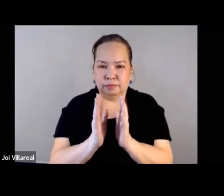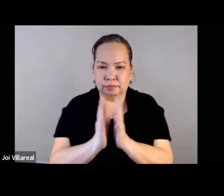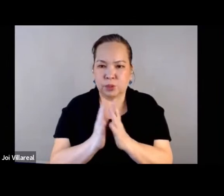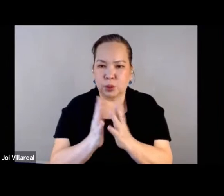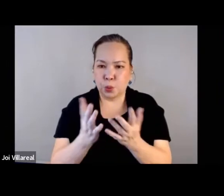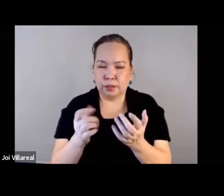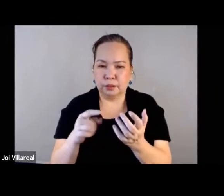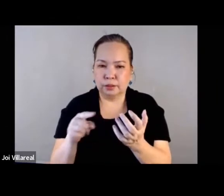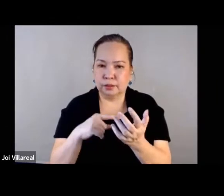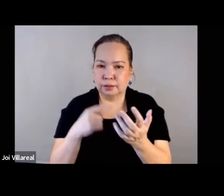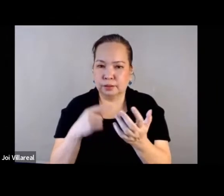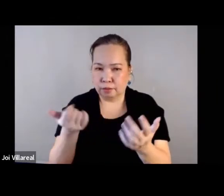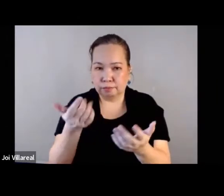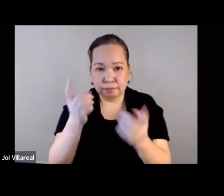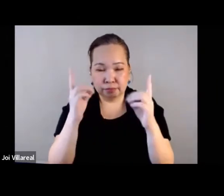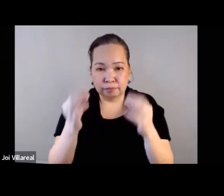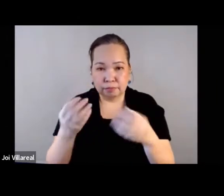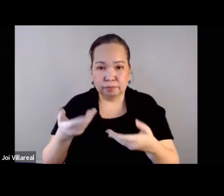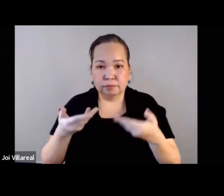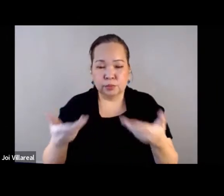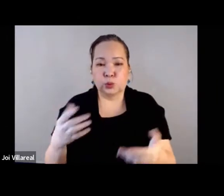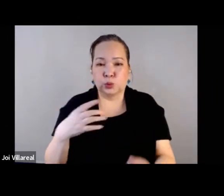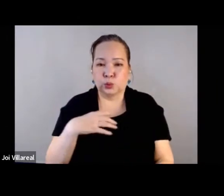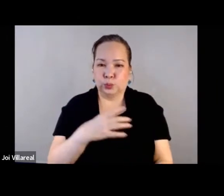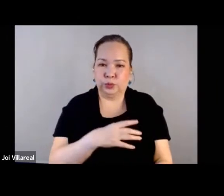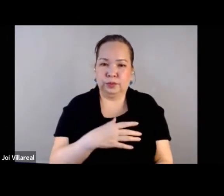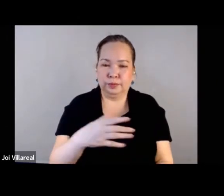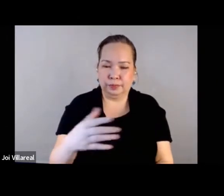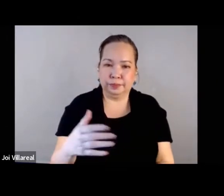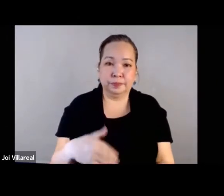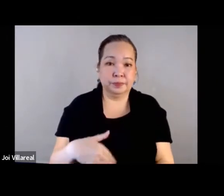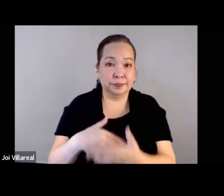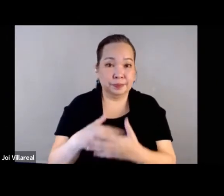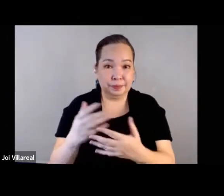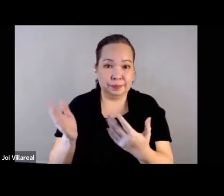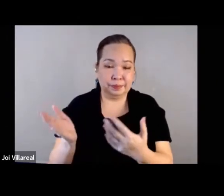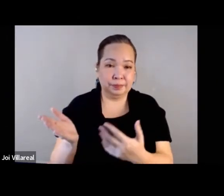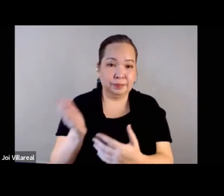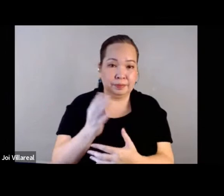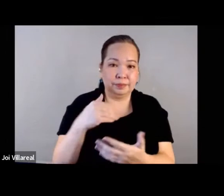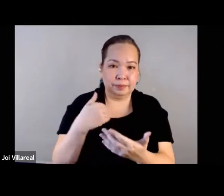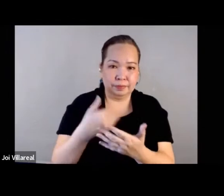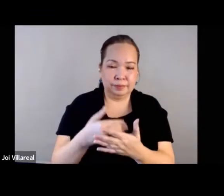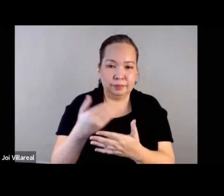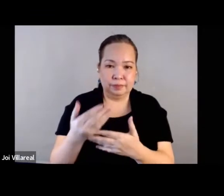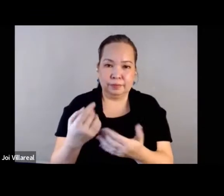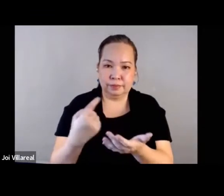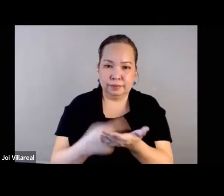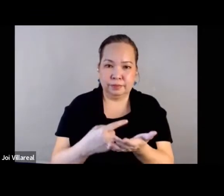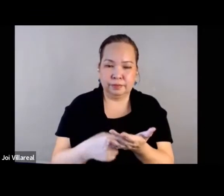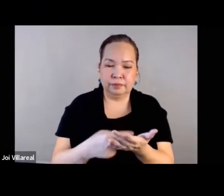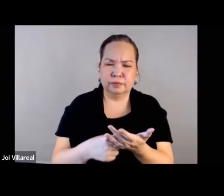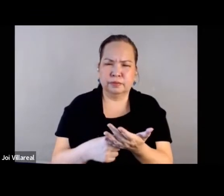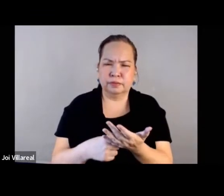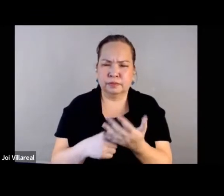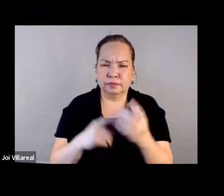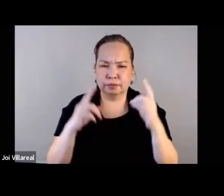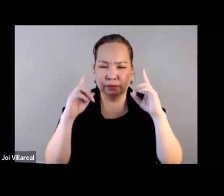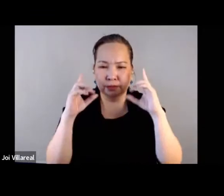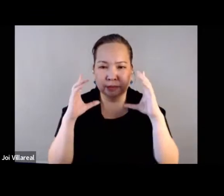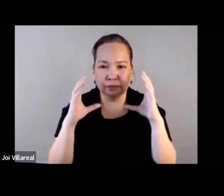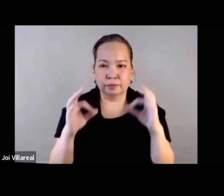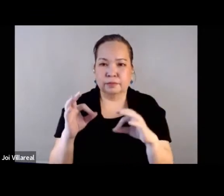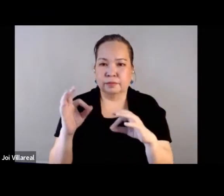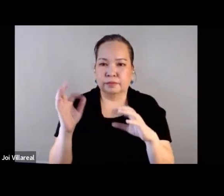now with the committee. The next matter in the agenda is the deliberation on resolution on disaster resilient master